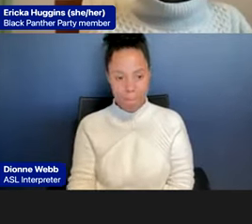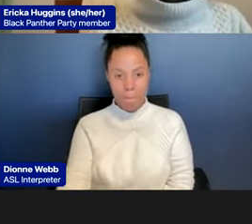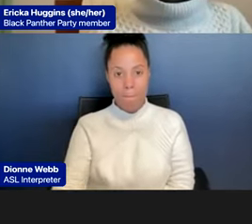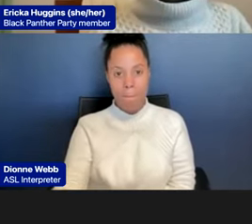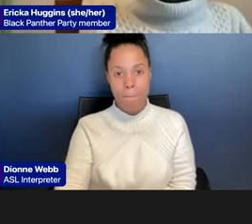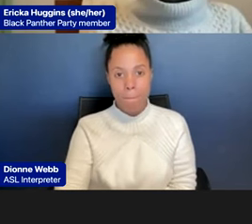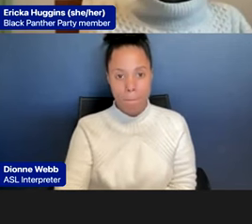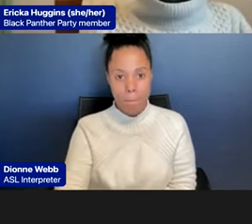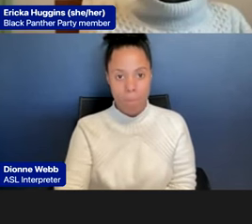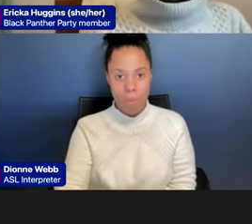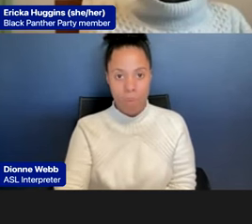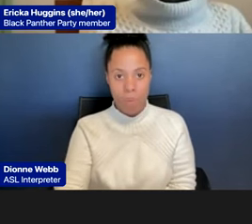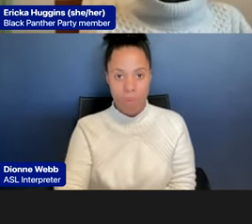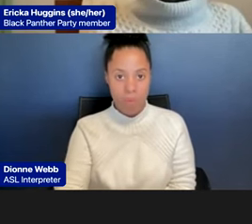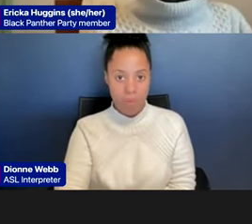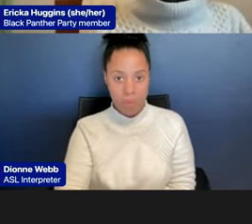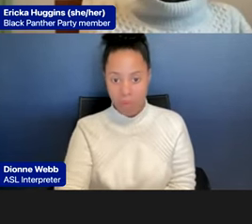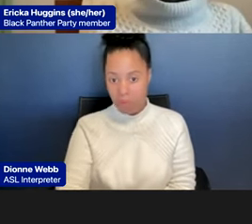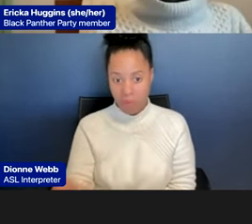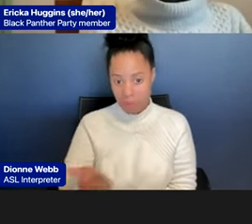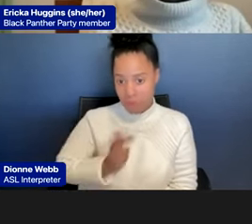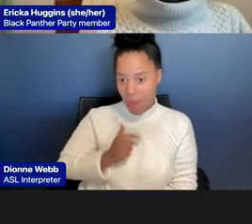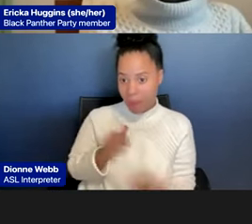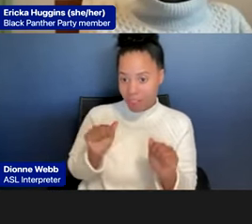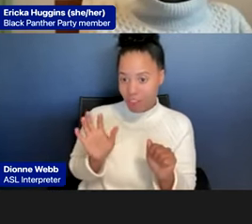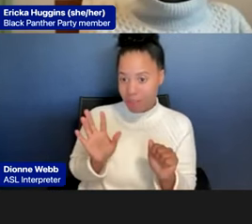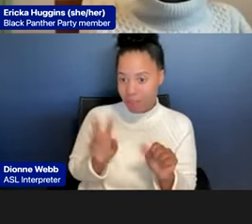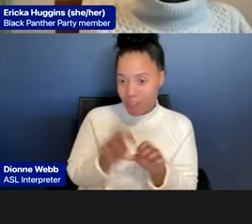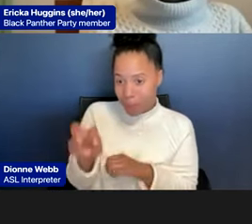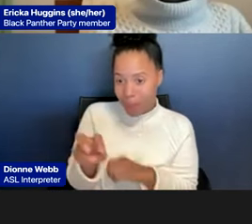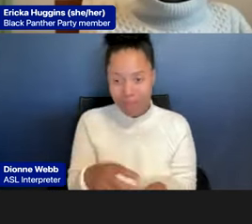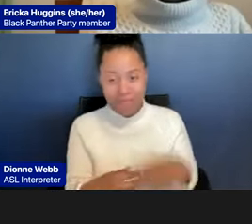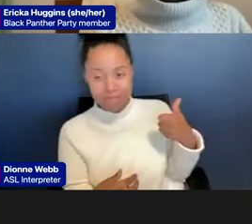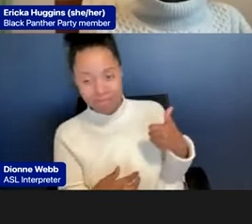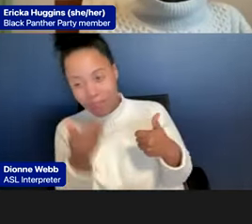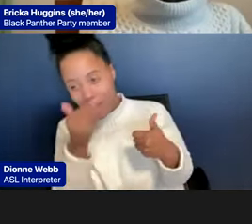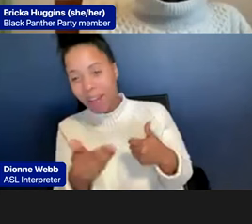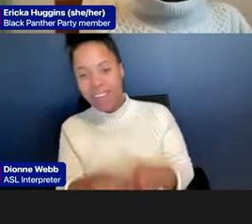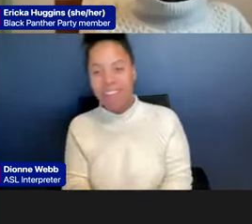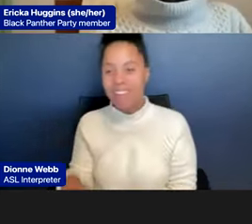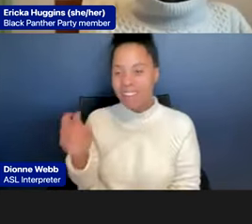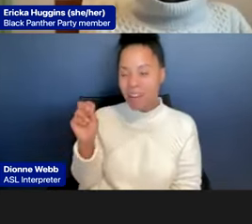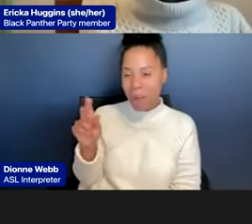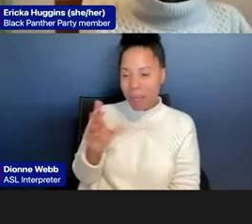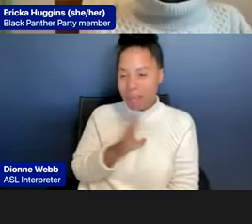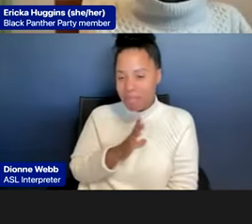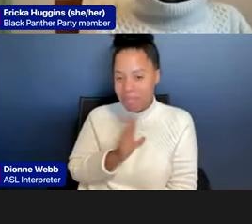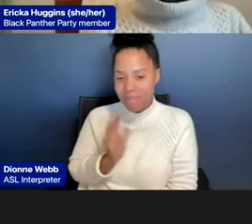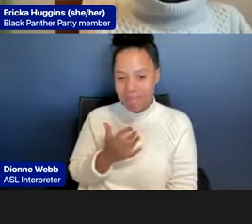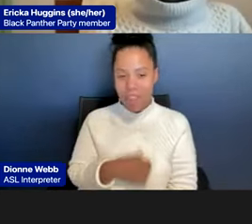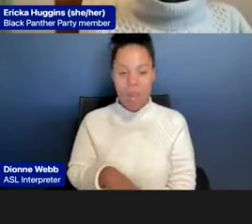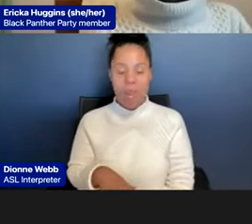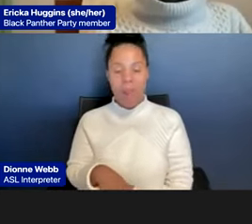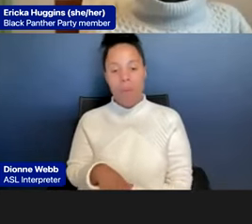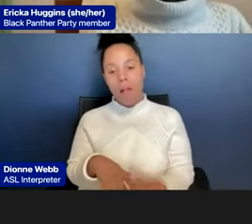If you want, I can just jump in. Okay. Jump in, sorry. No, that's fine. One, I just want to